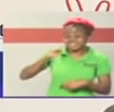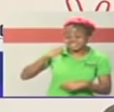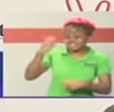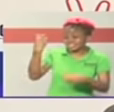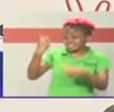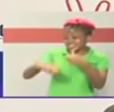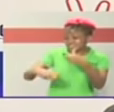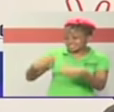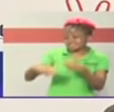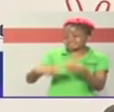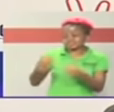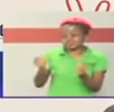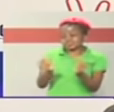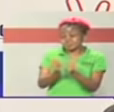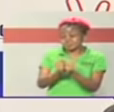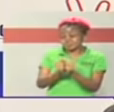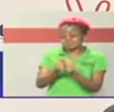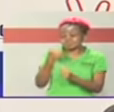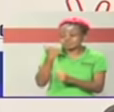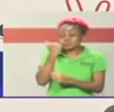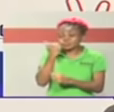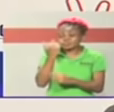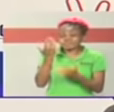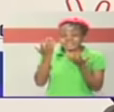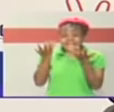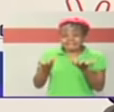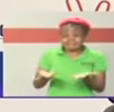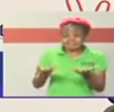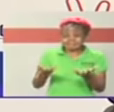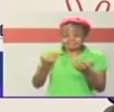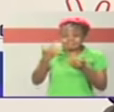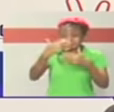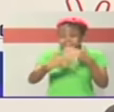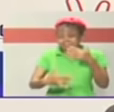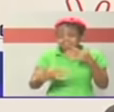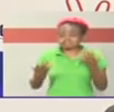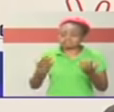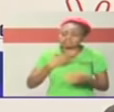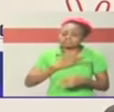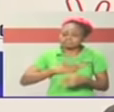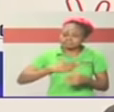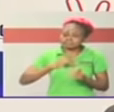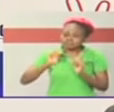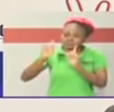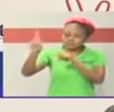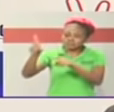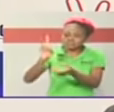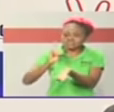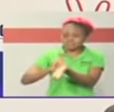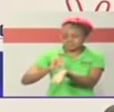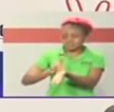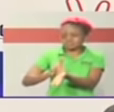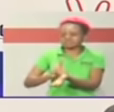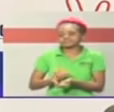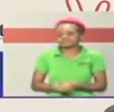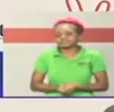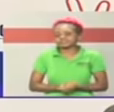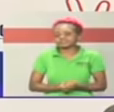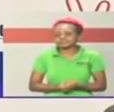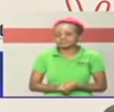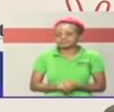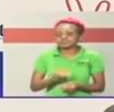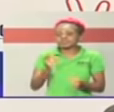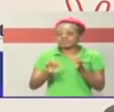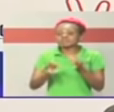normal menstruation, especially if it's heavy, to please consult your doctor. There's one thing though, if you're